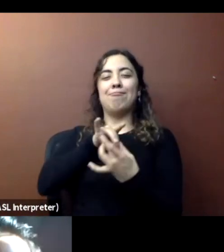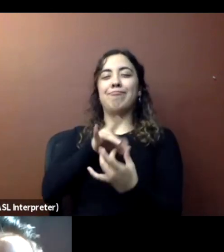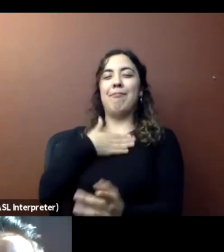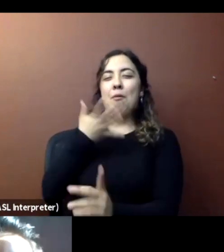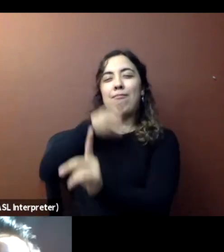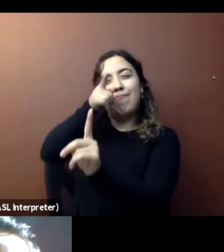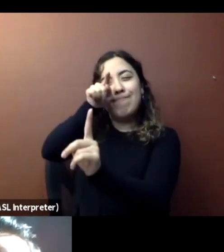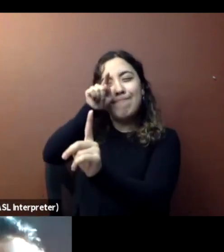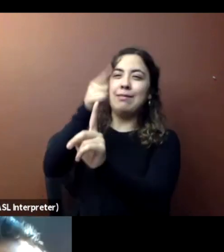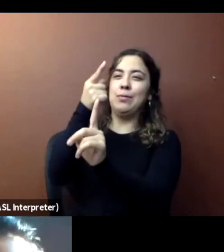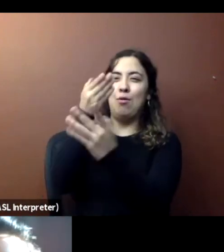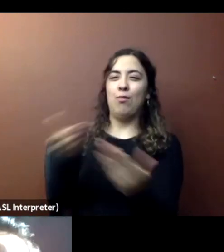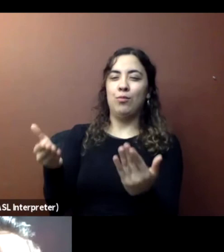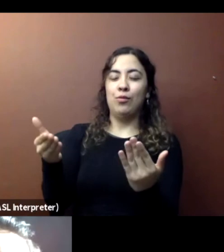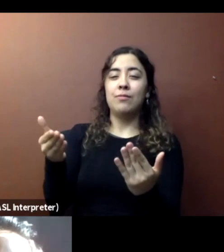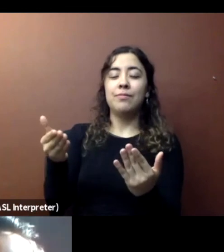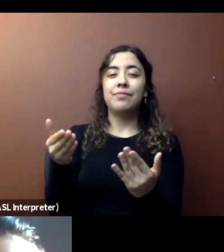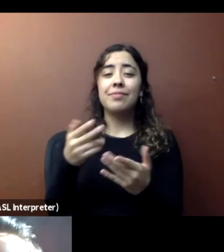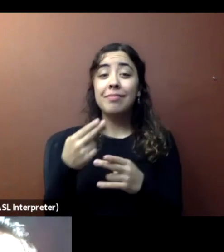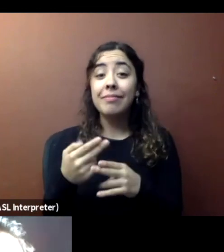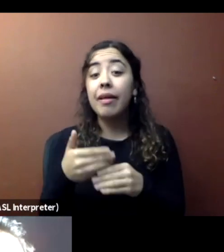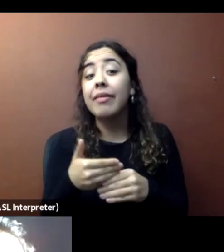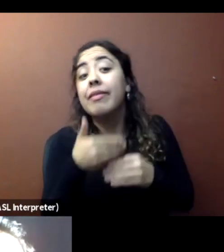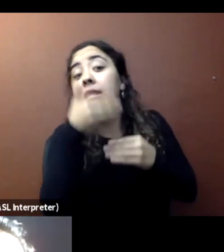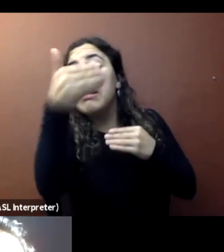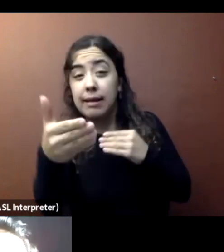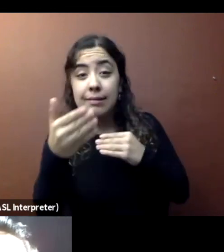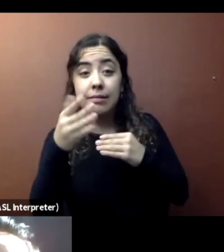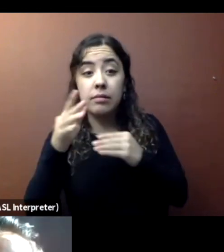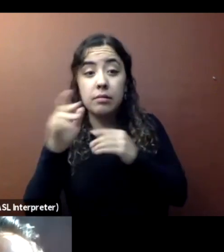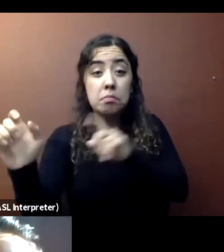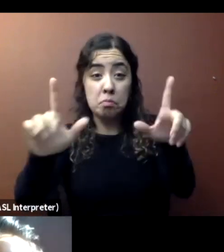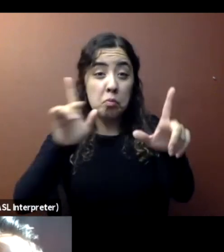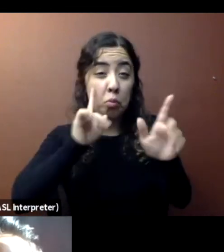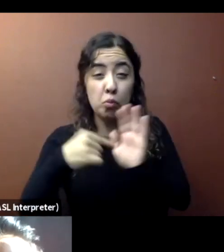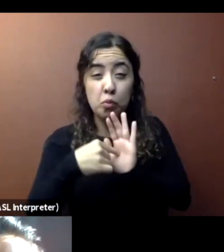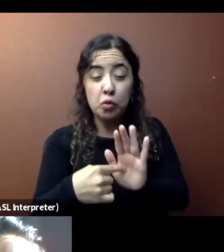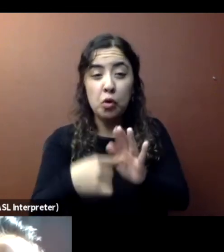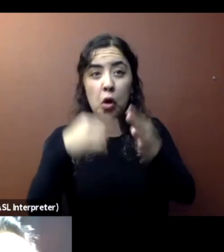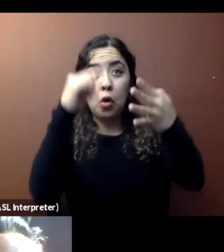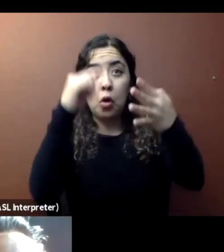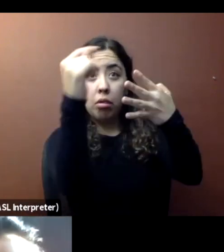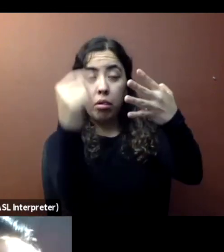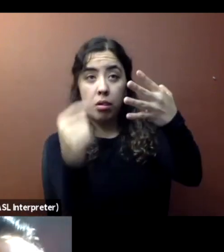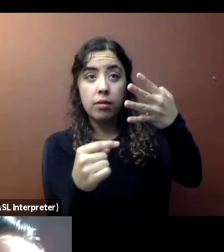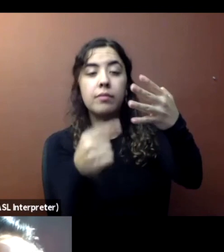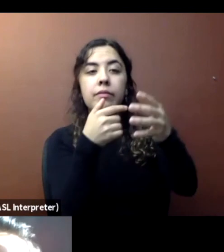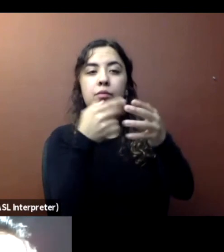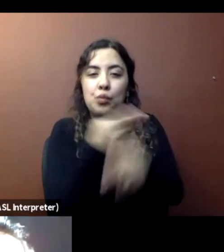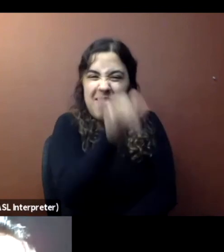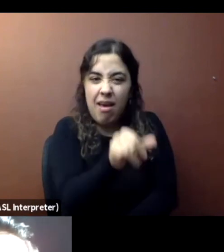the ingredients that we'll show in just a moment, create a 10 to 15 line poem that attempts to